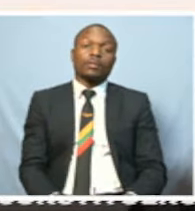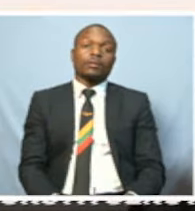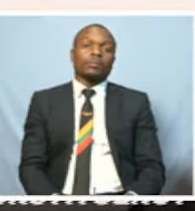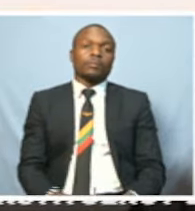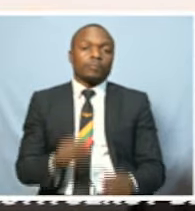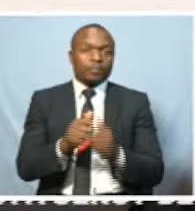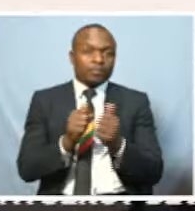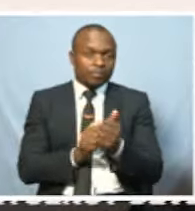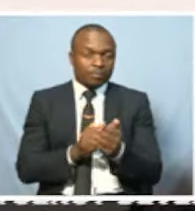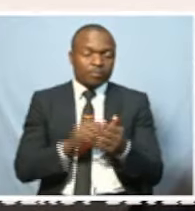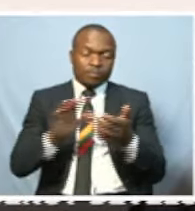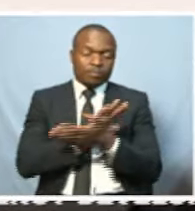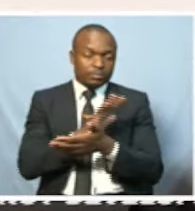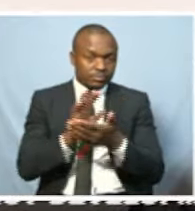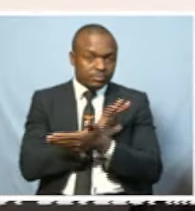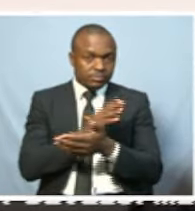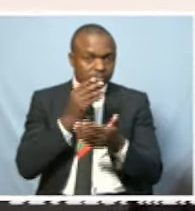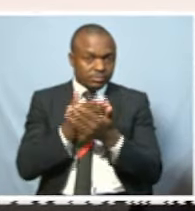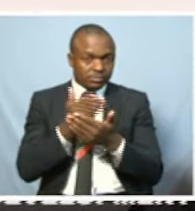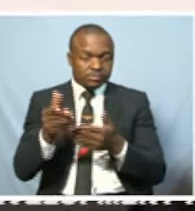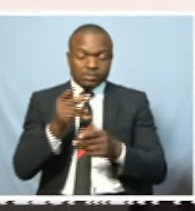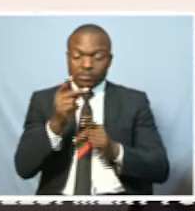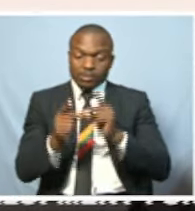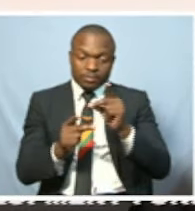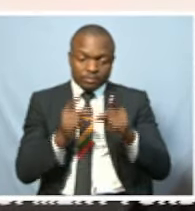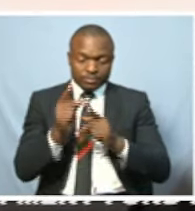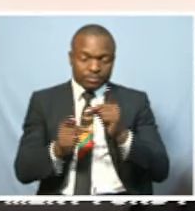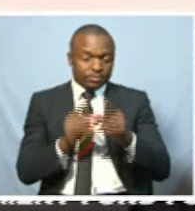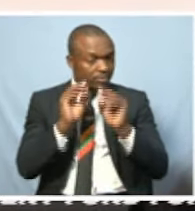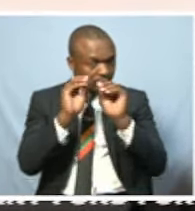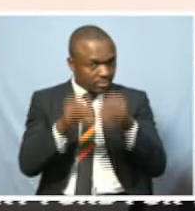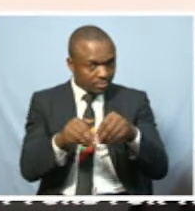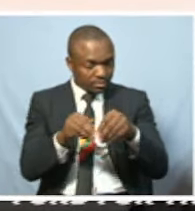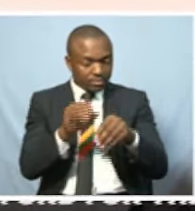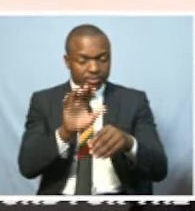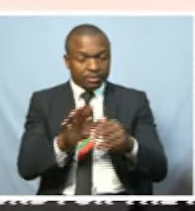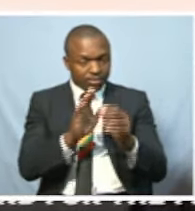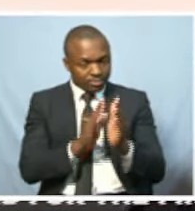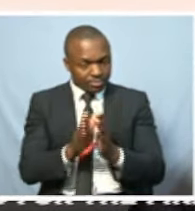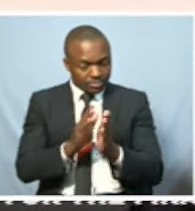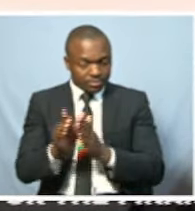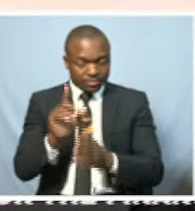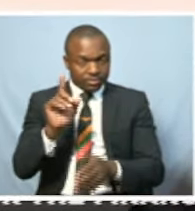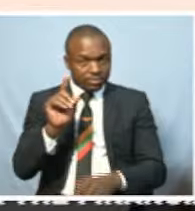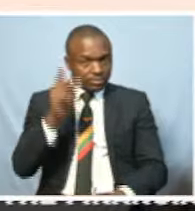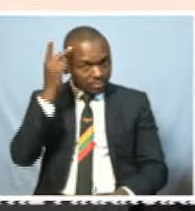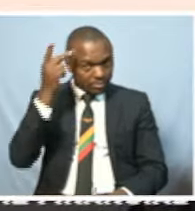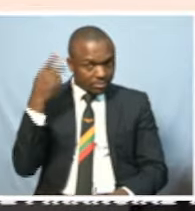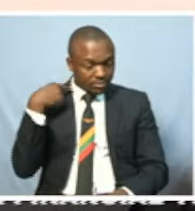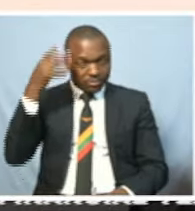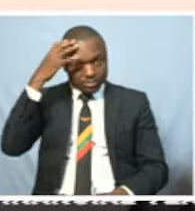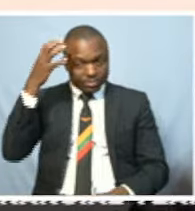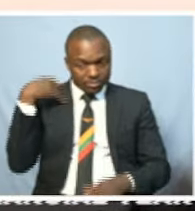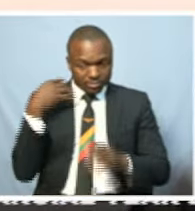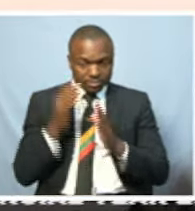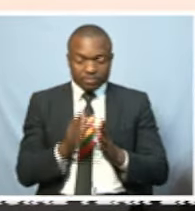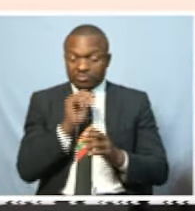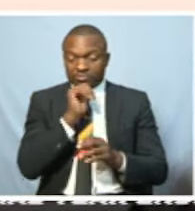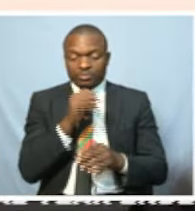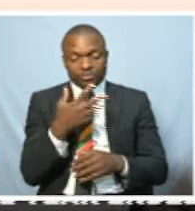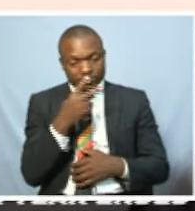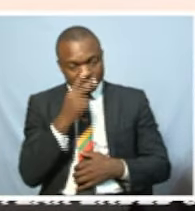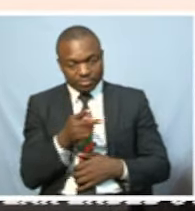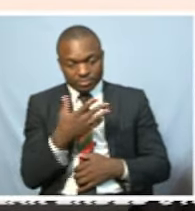about expediting the procurement processes, putting in place measures where, as Principal Officer, you see that things are not moving in, you step